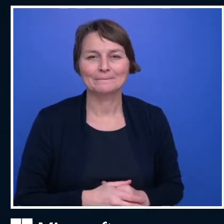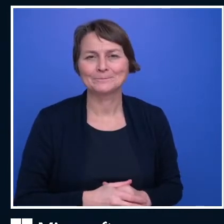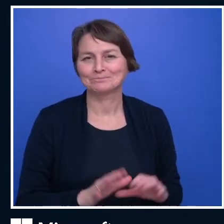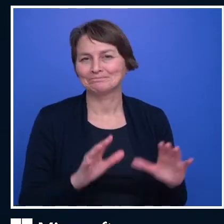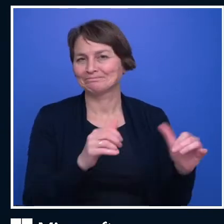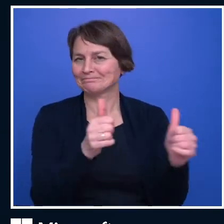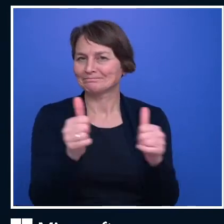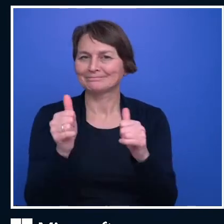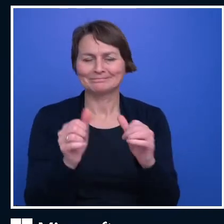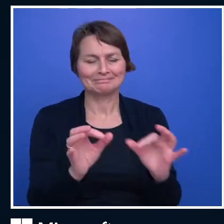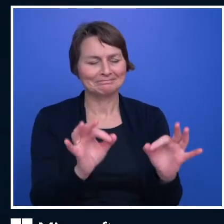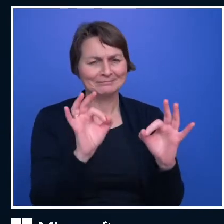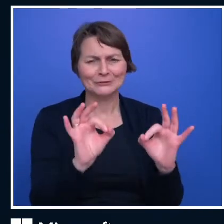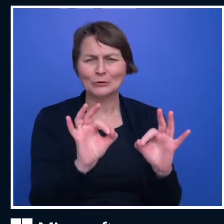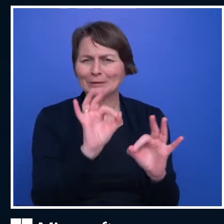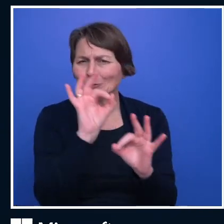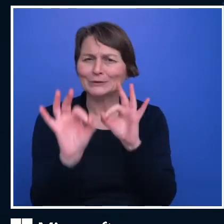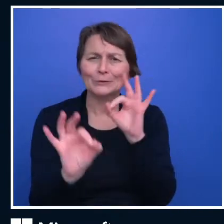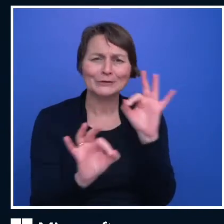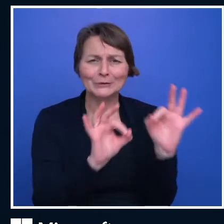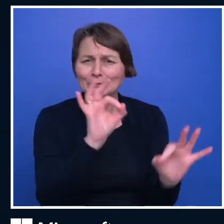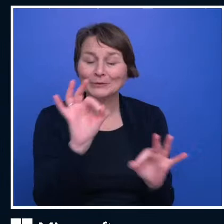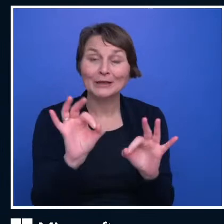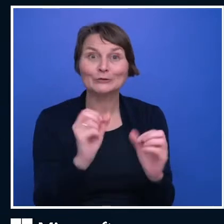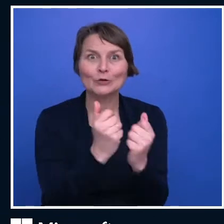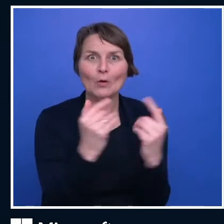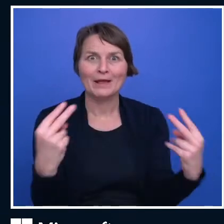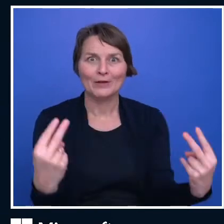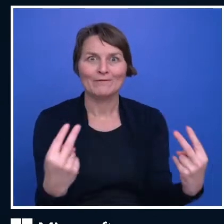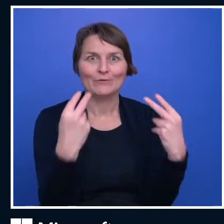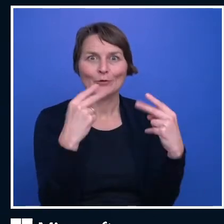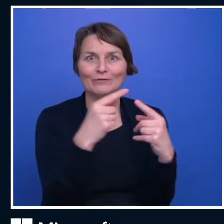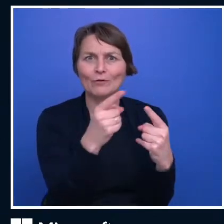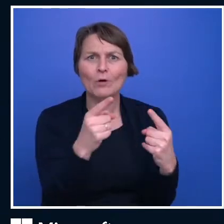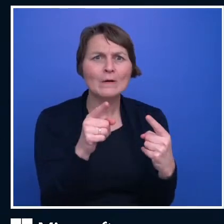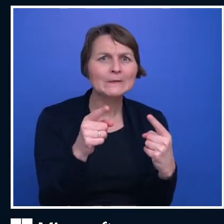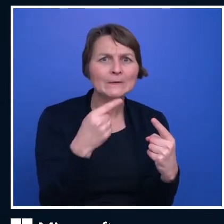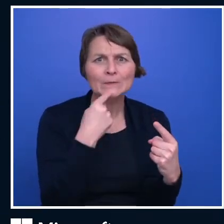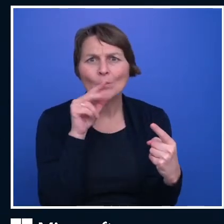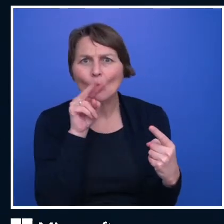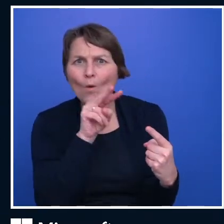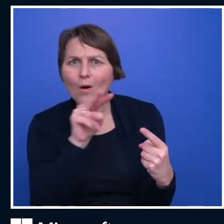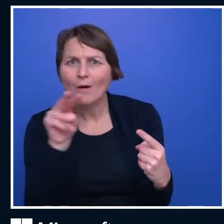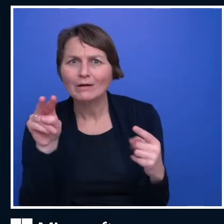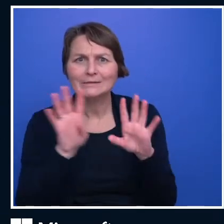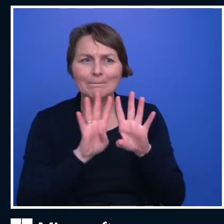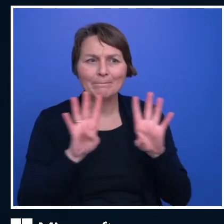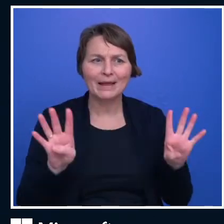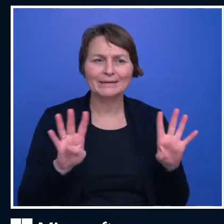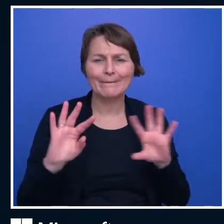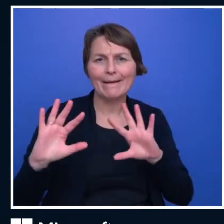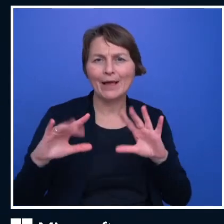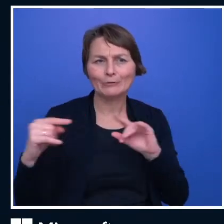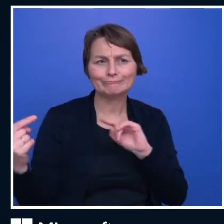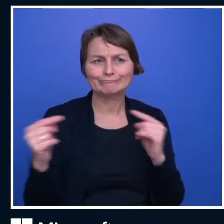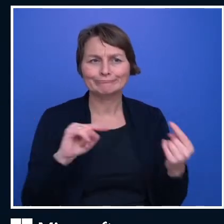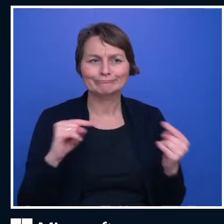many questions and so many viewers actually specifically tuned in to watch this career panel.